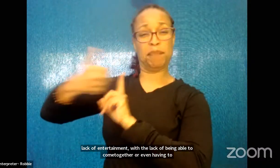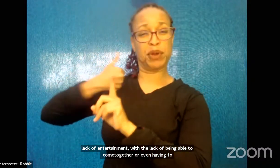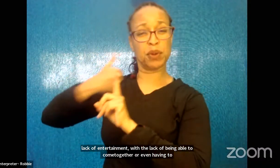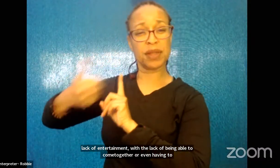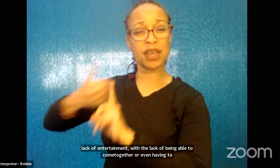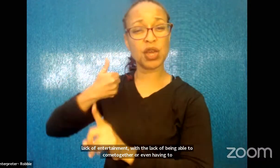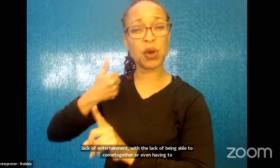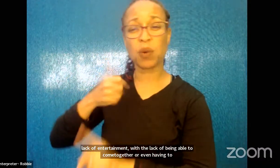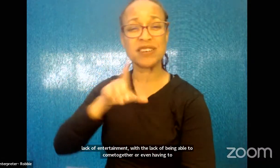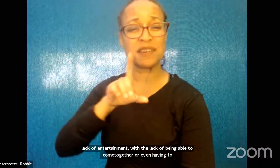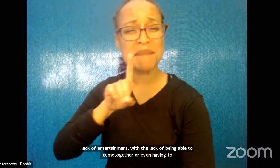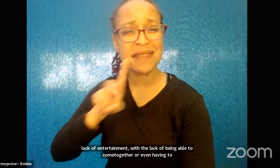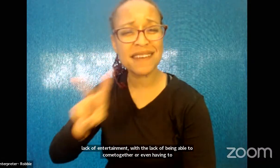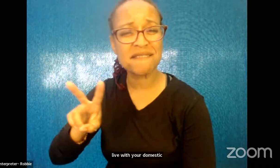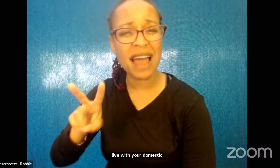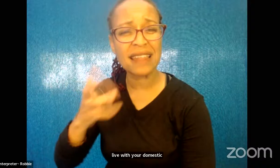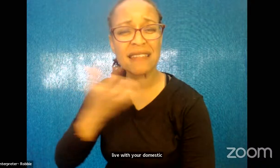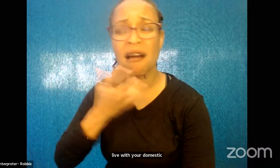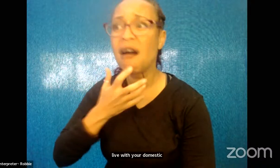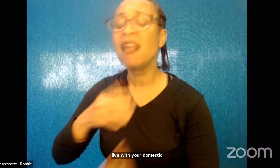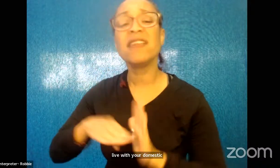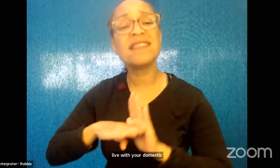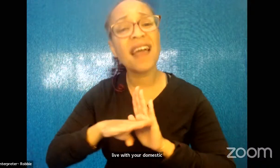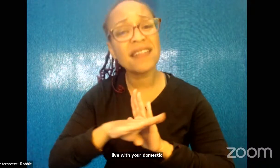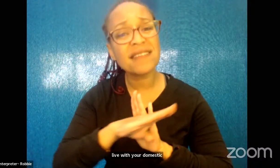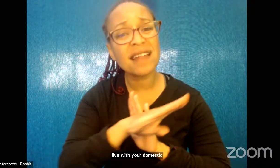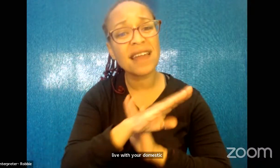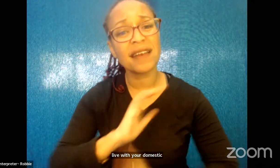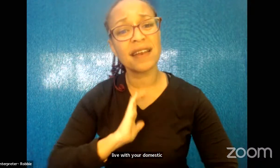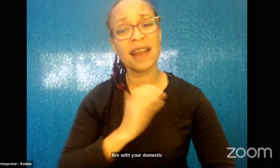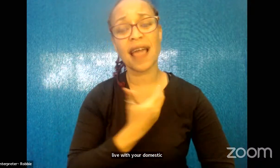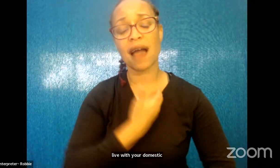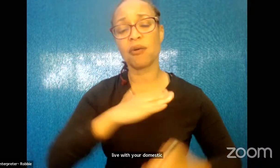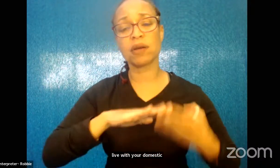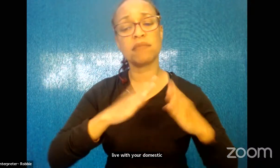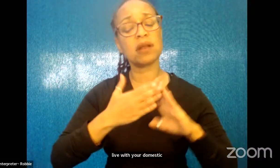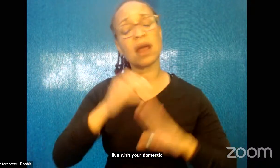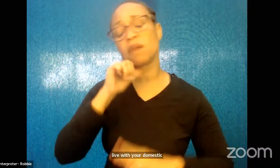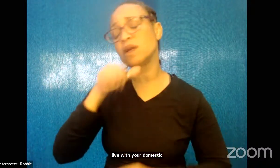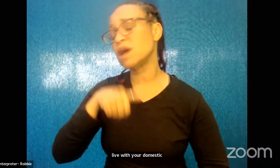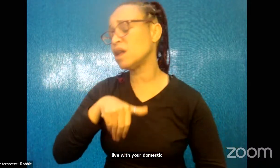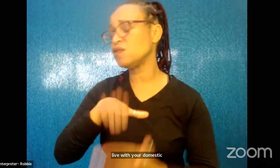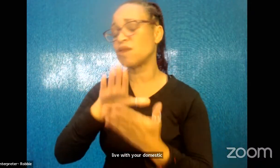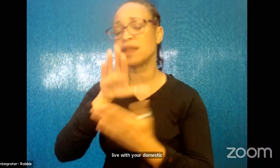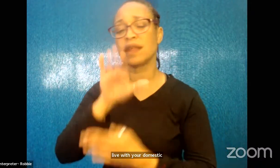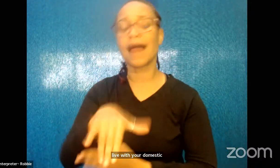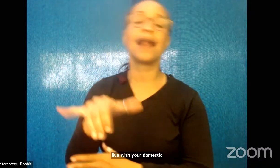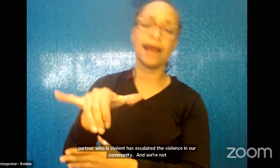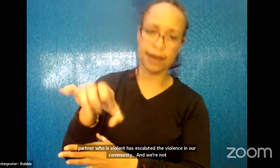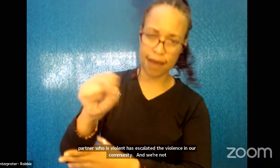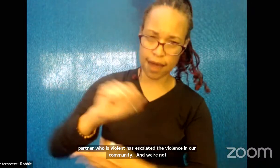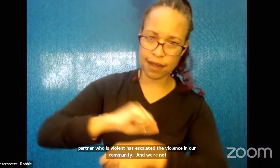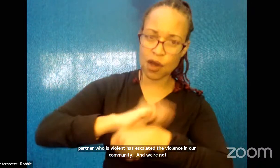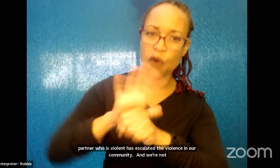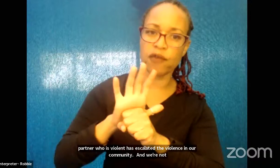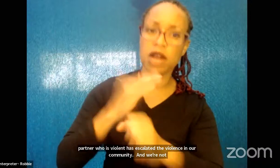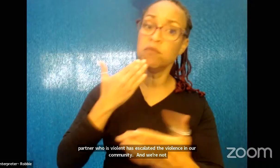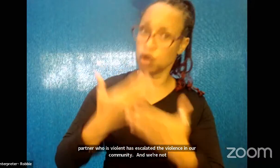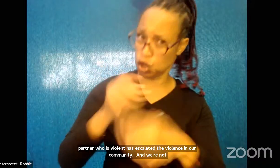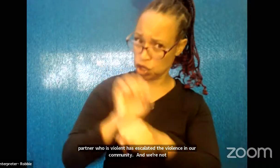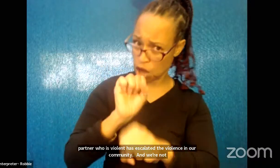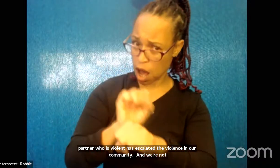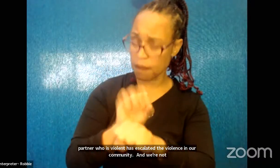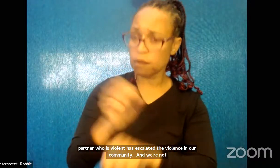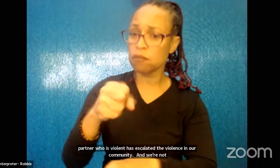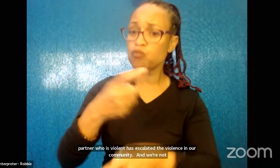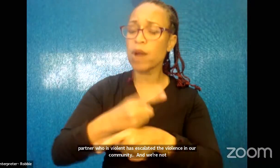violent, has escalated the violence in our community. And we're not addressing that. Yes, we're addressing COVID. We're doing a good job. But